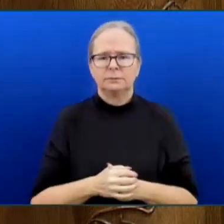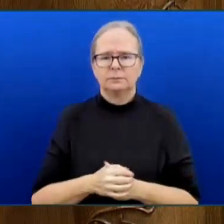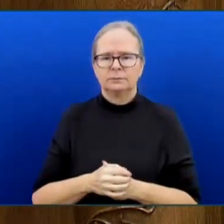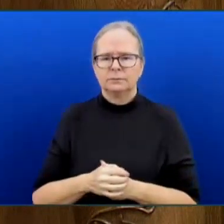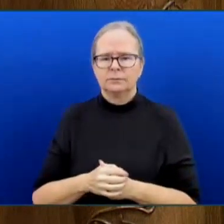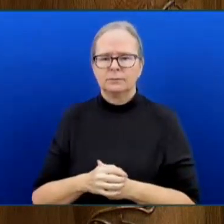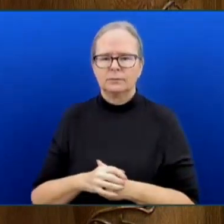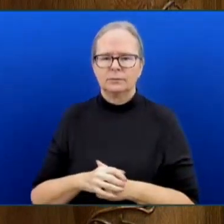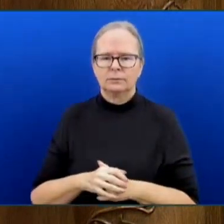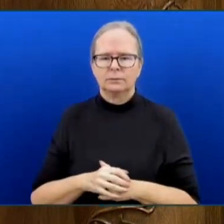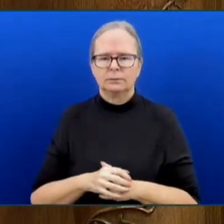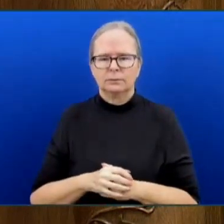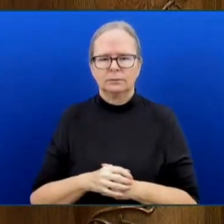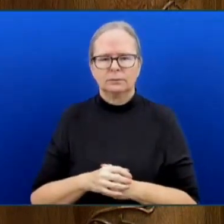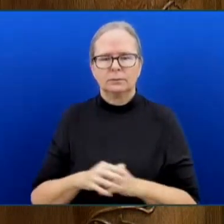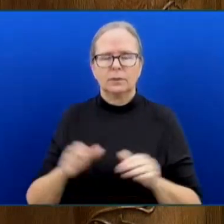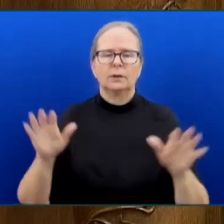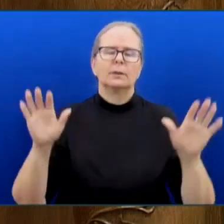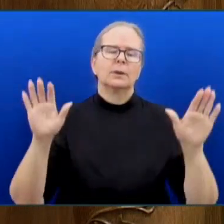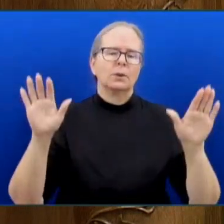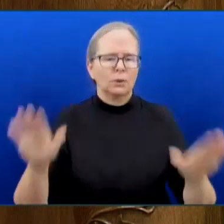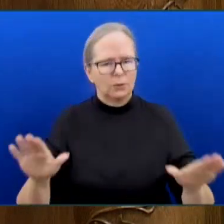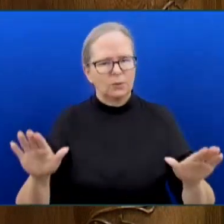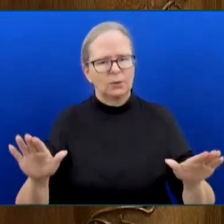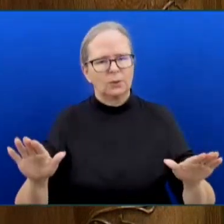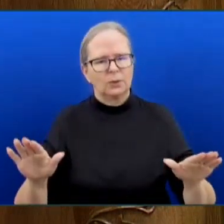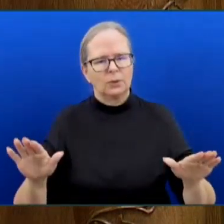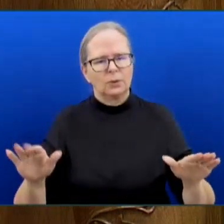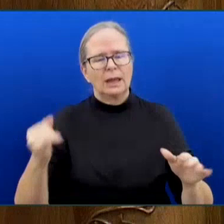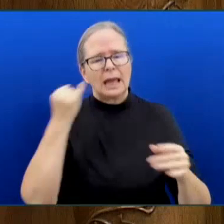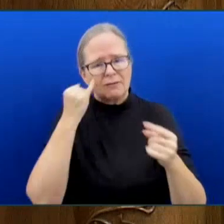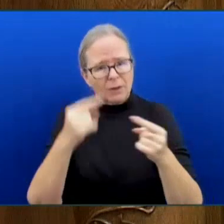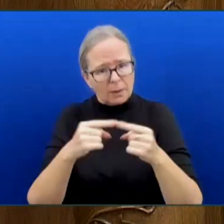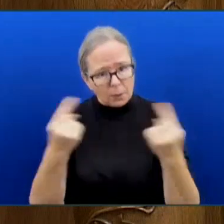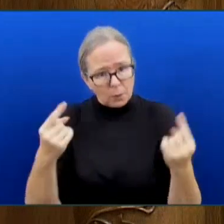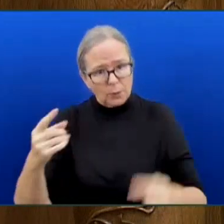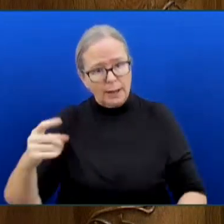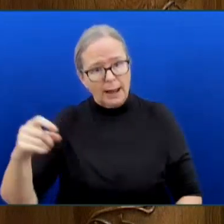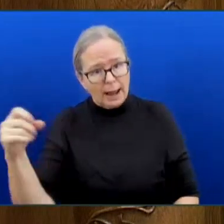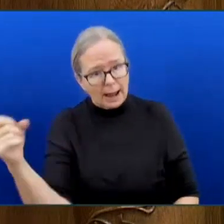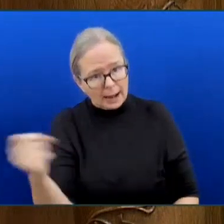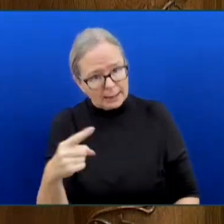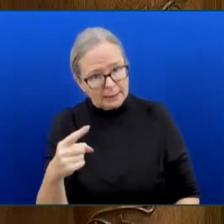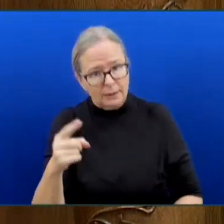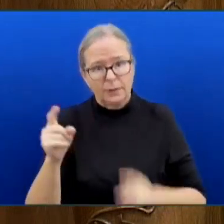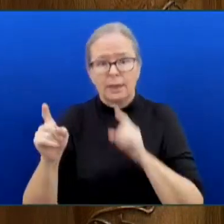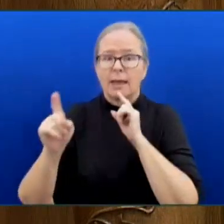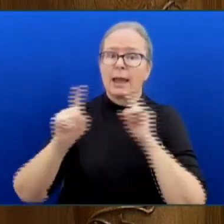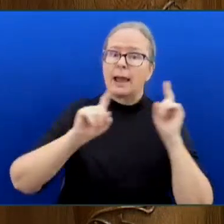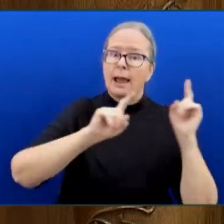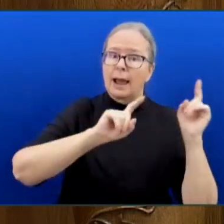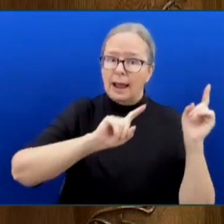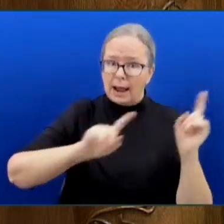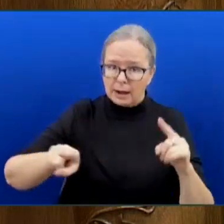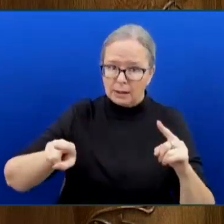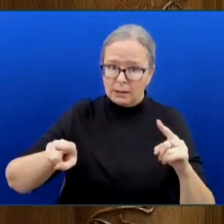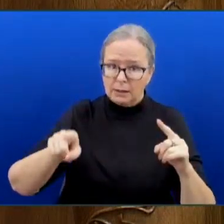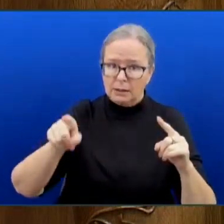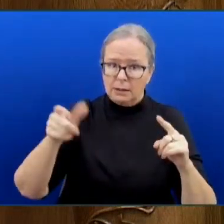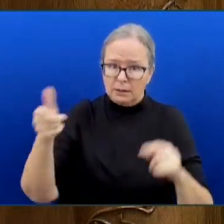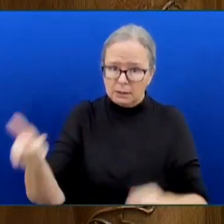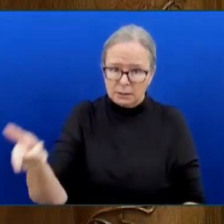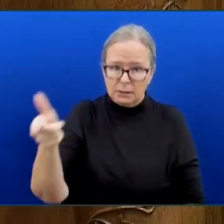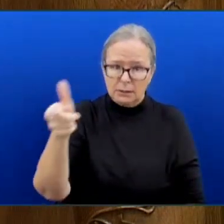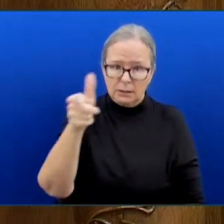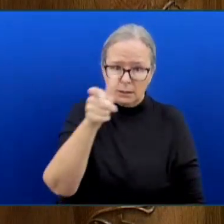if the opposition wants to ask questions and answer themselves, that's okay. We can arrange that. If not, let the other side answer. But